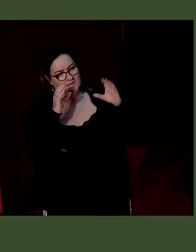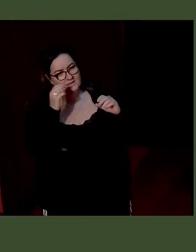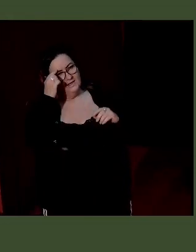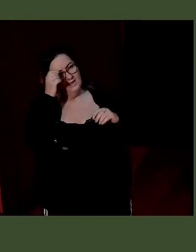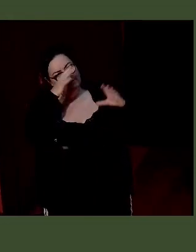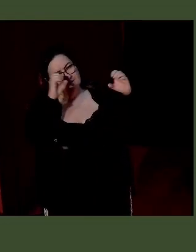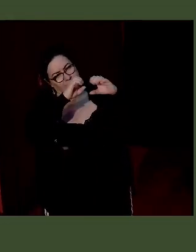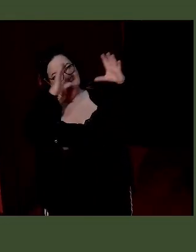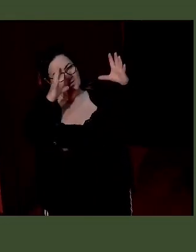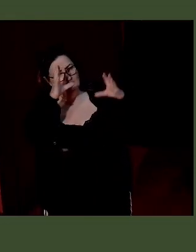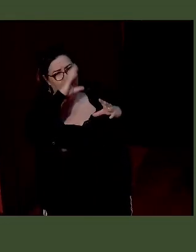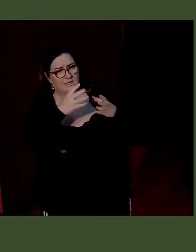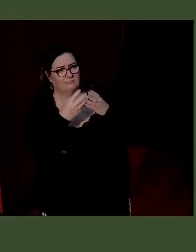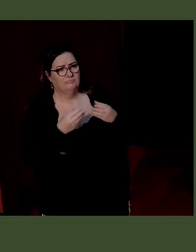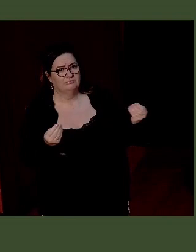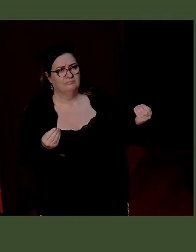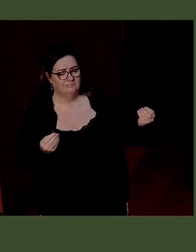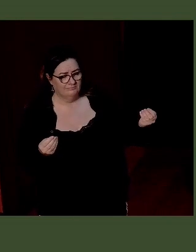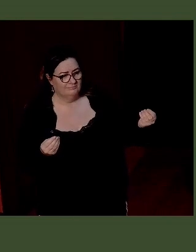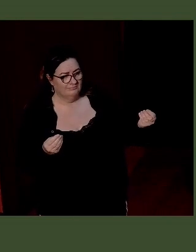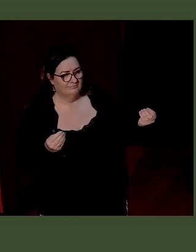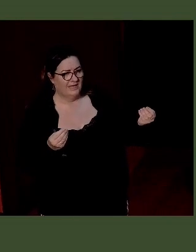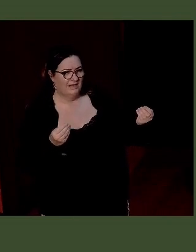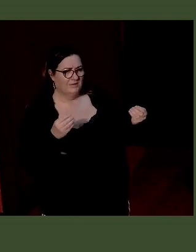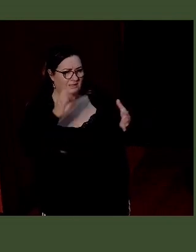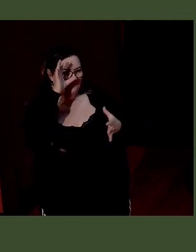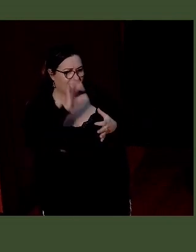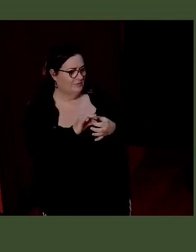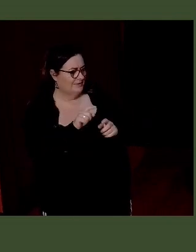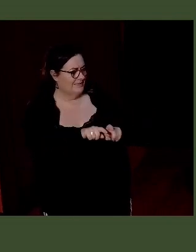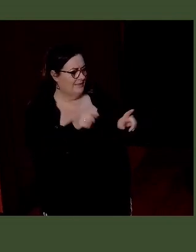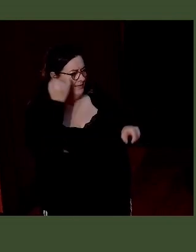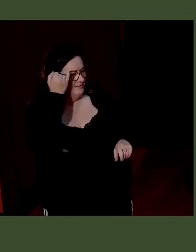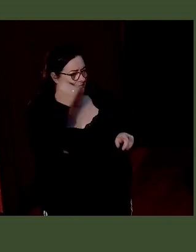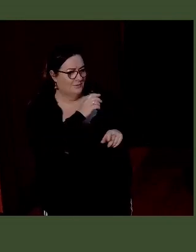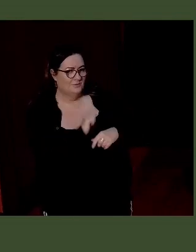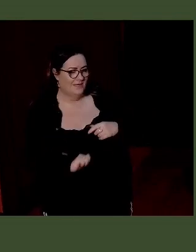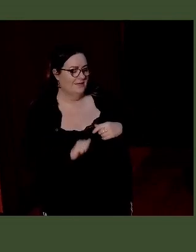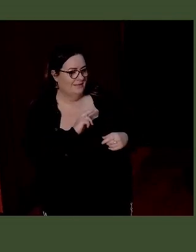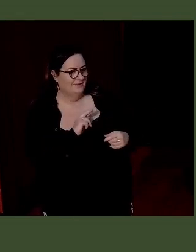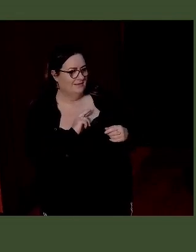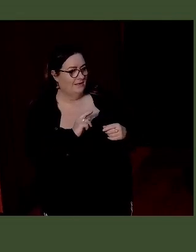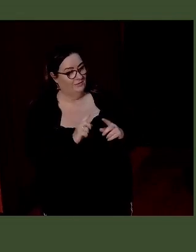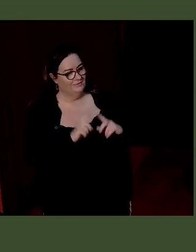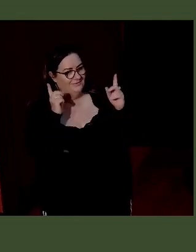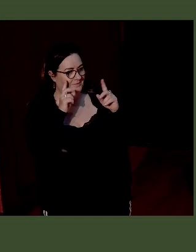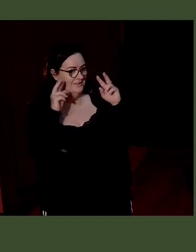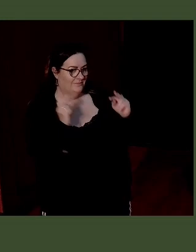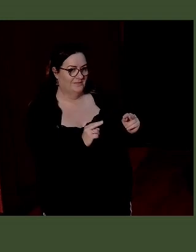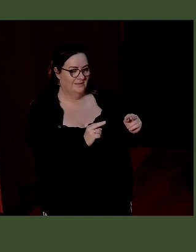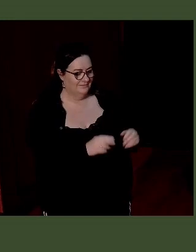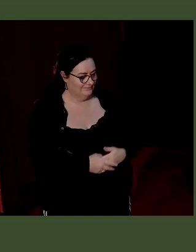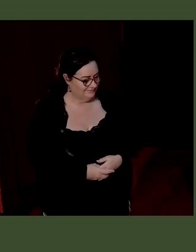been gone. And I'm afraid I'm keeping in that theme today, though looking at very different material.